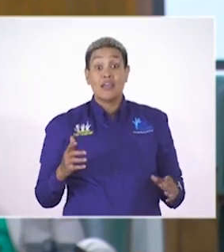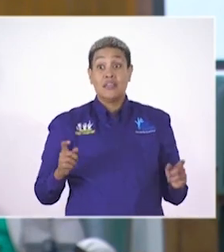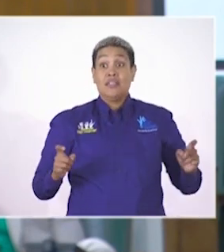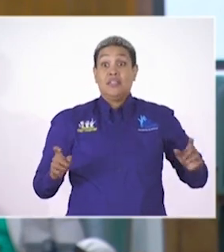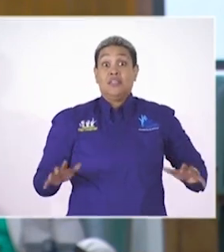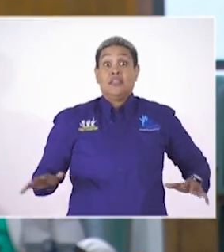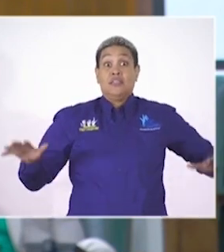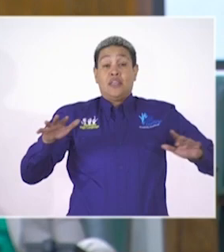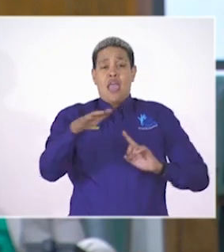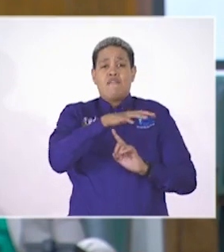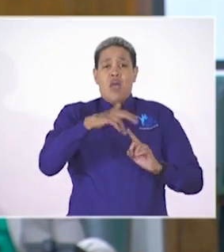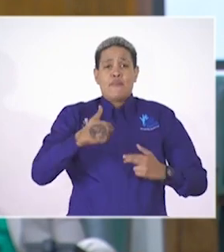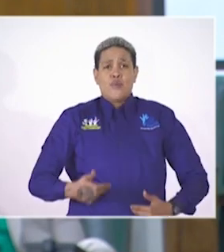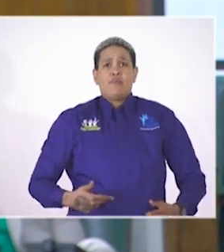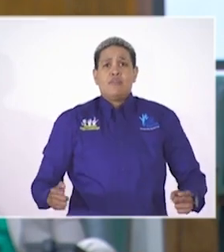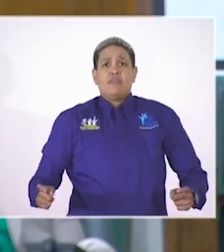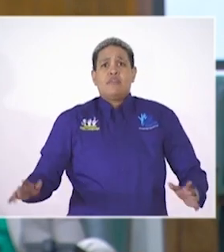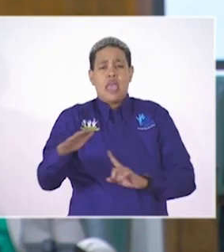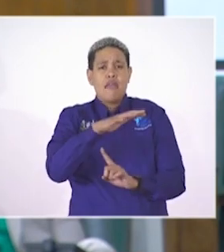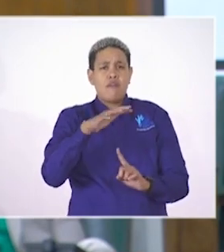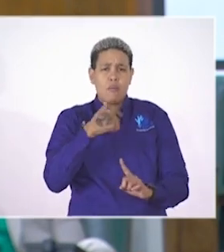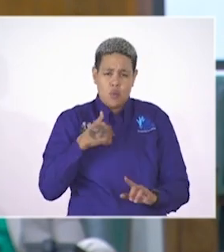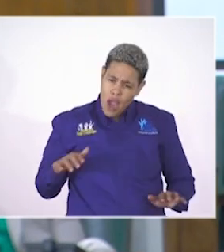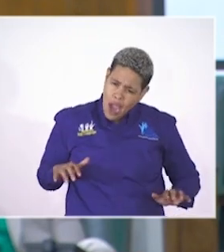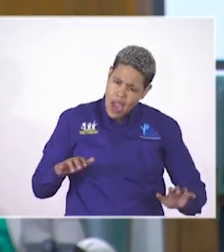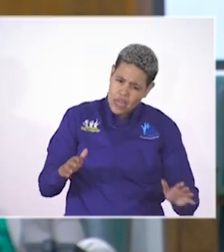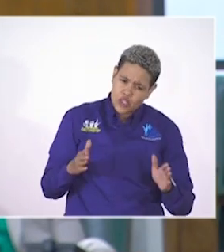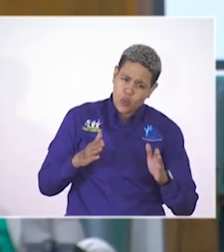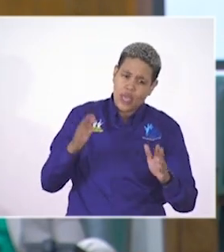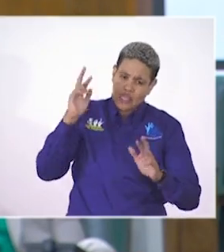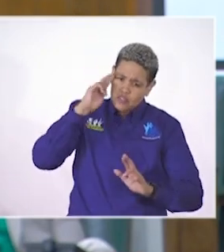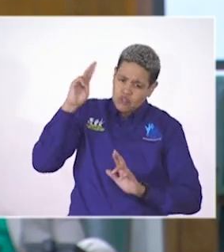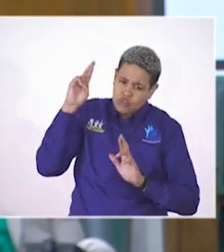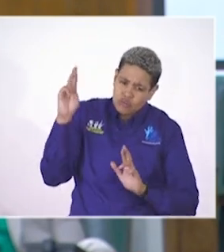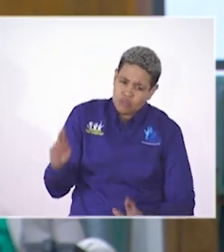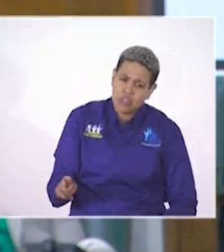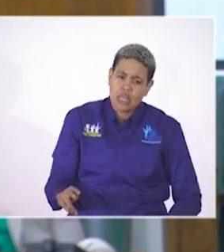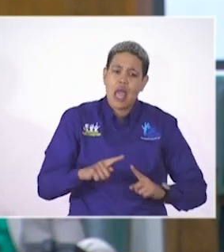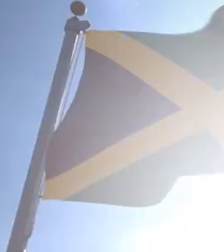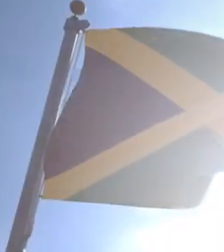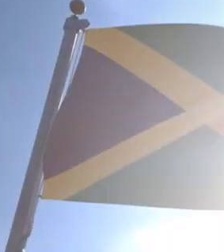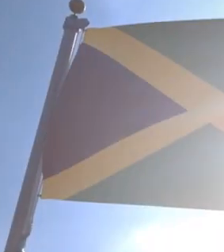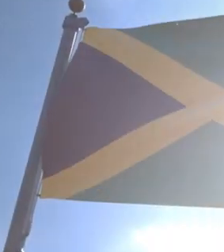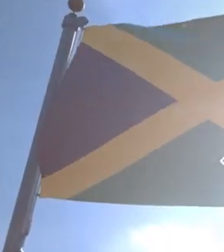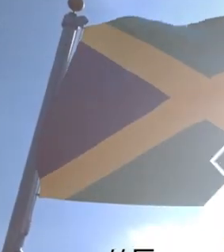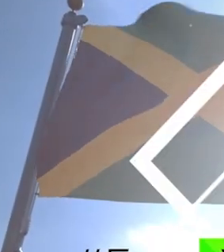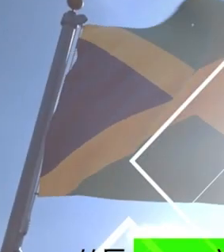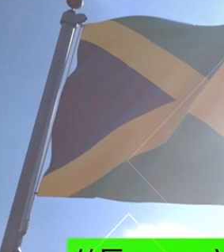environment will act in a way that is respectful and protective.